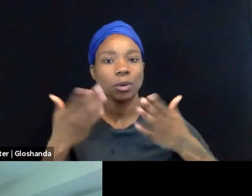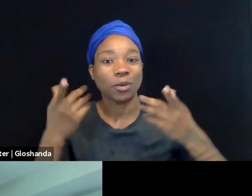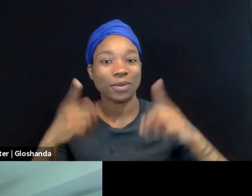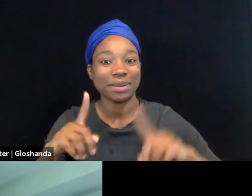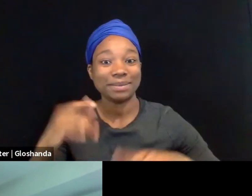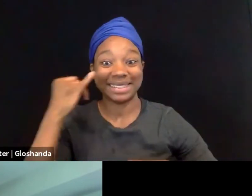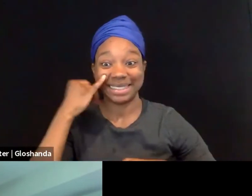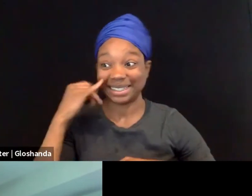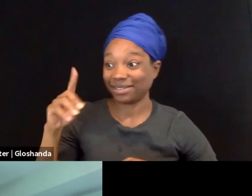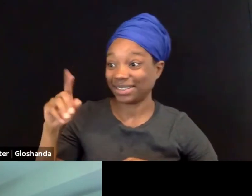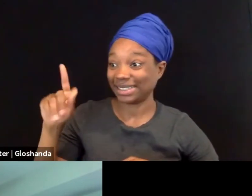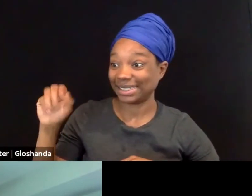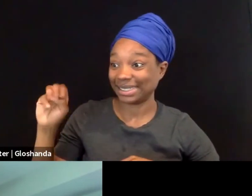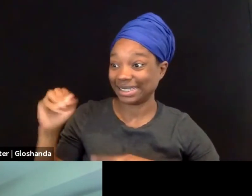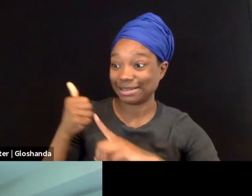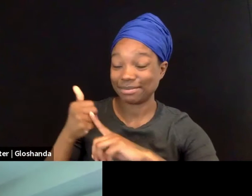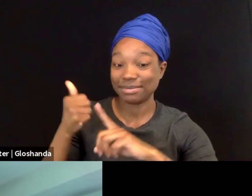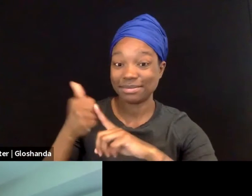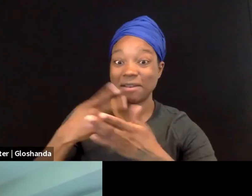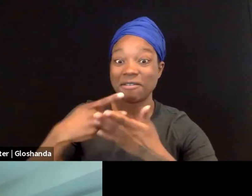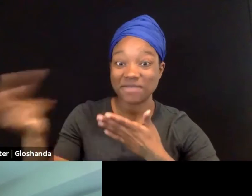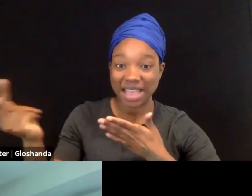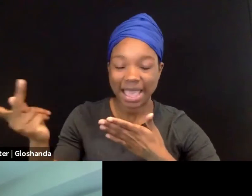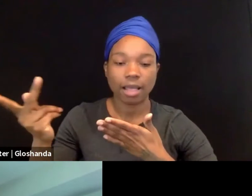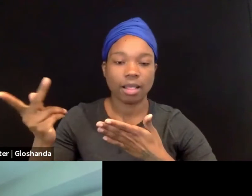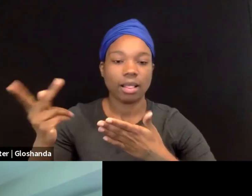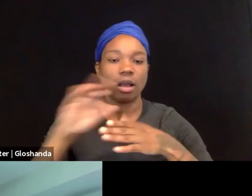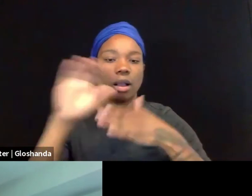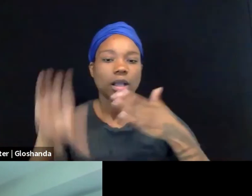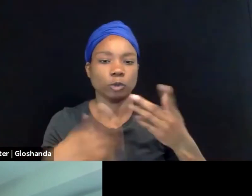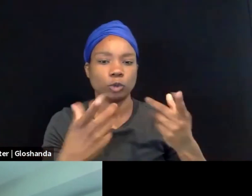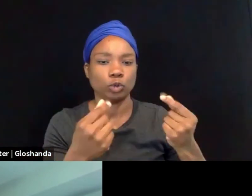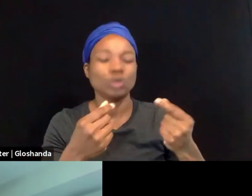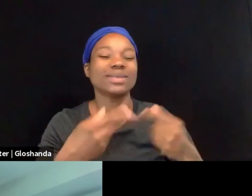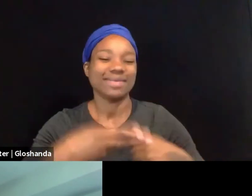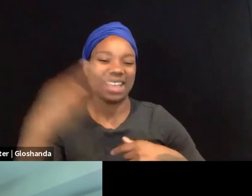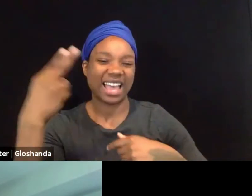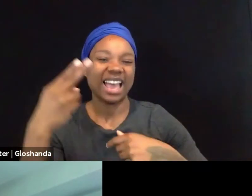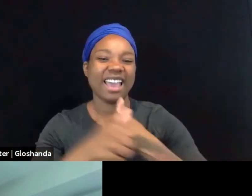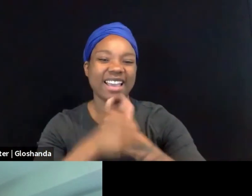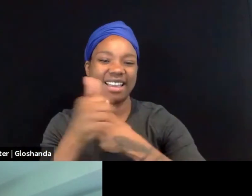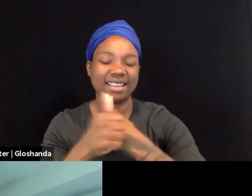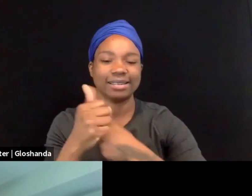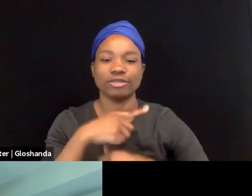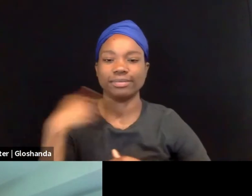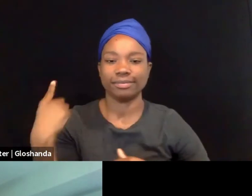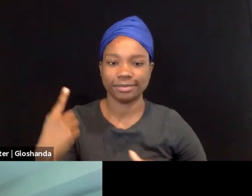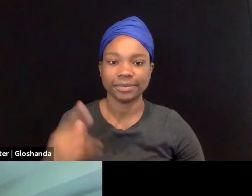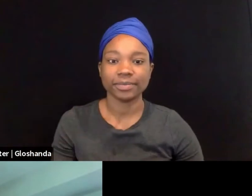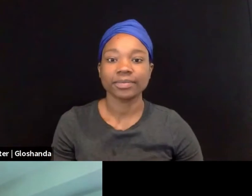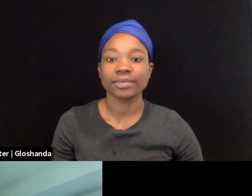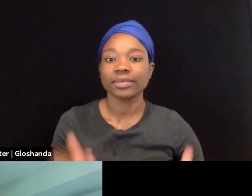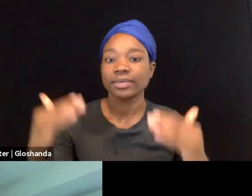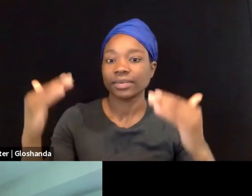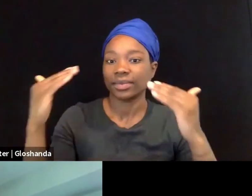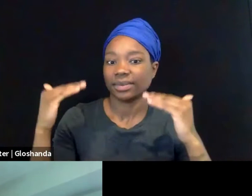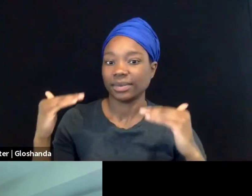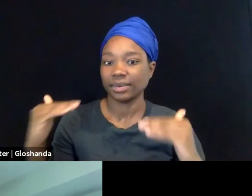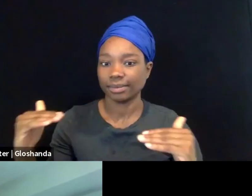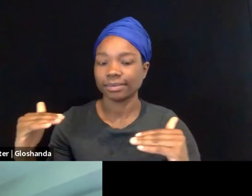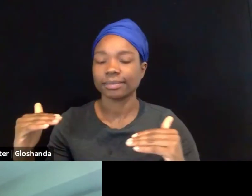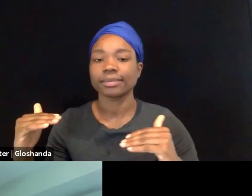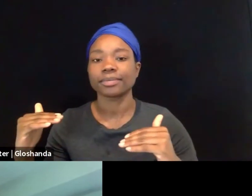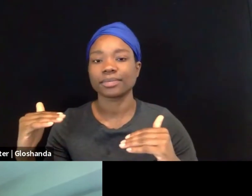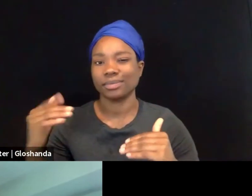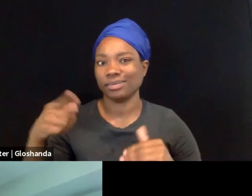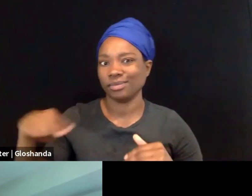Next, I know that there has been some statistics shared, and many of you familiar with what's happening with weather